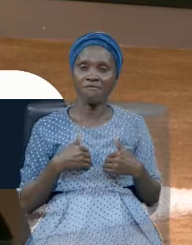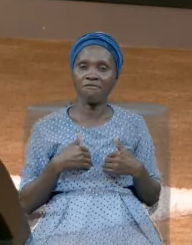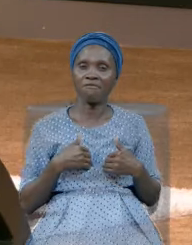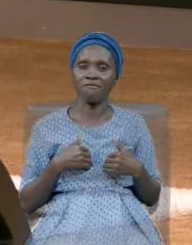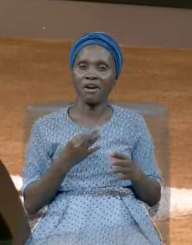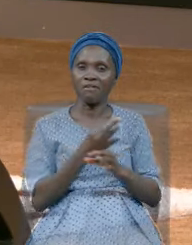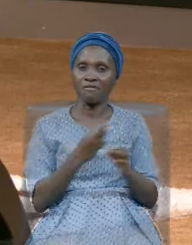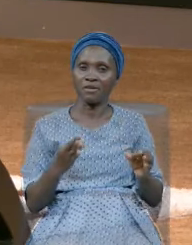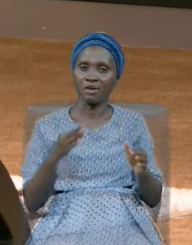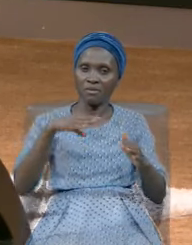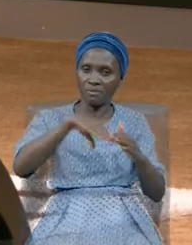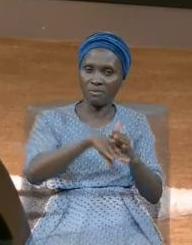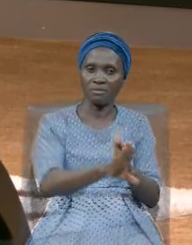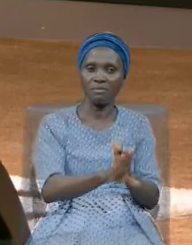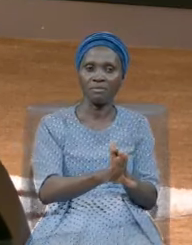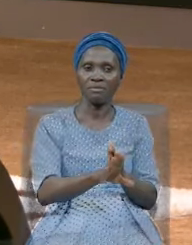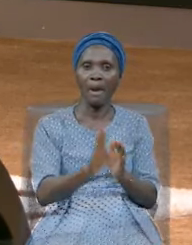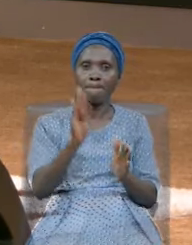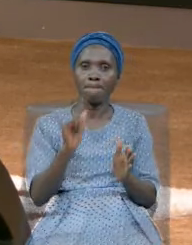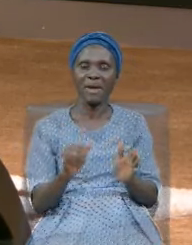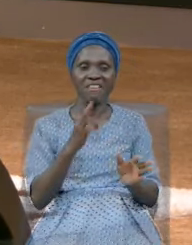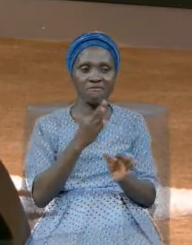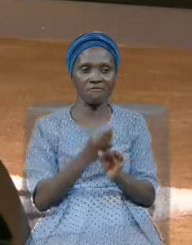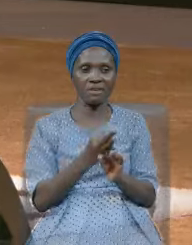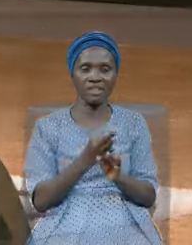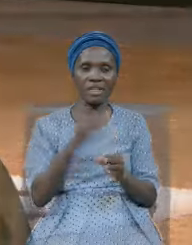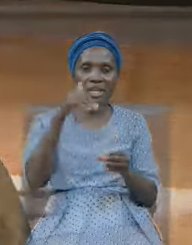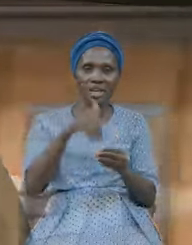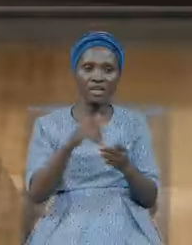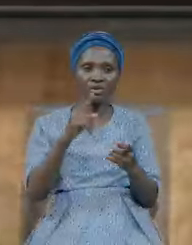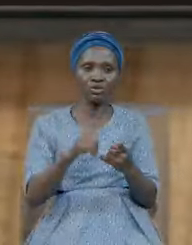faith. Access by faith into the grace